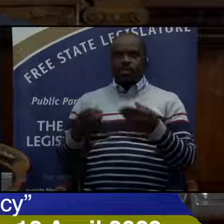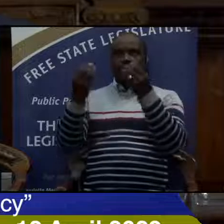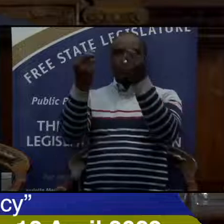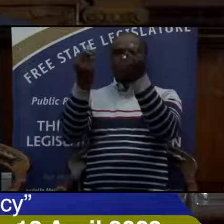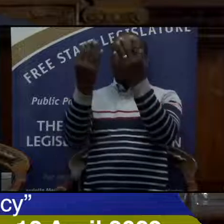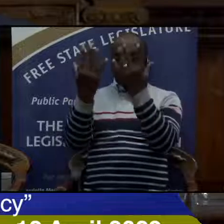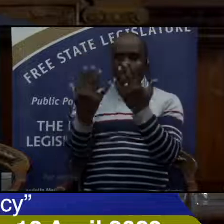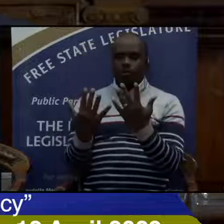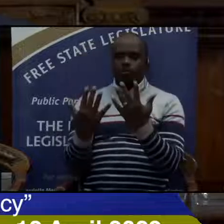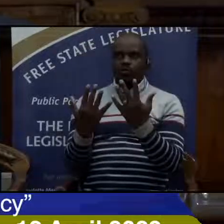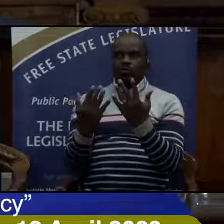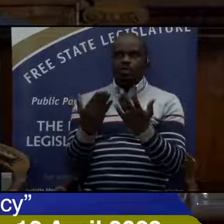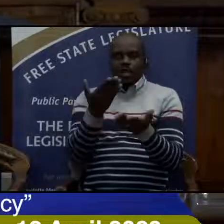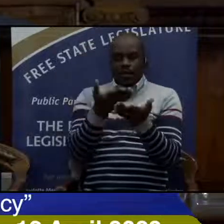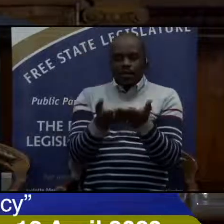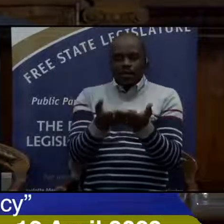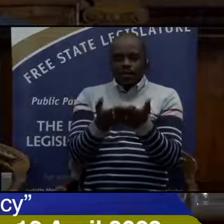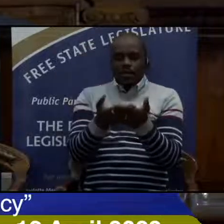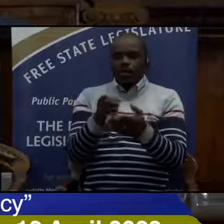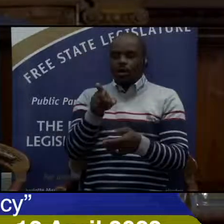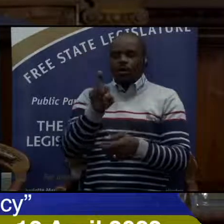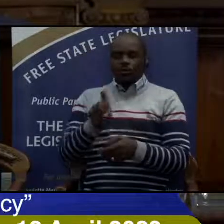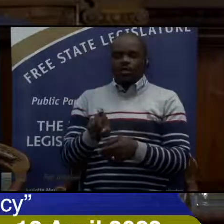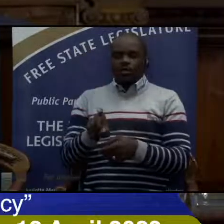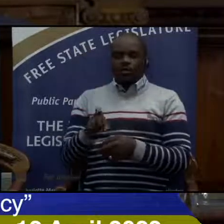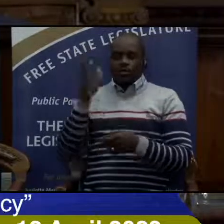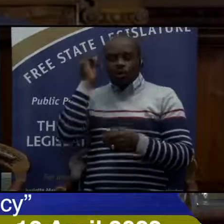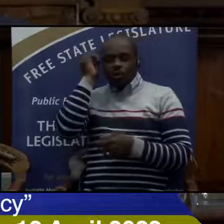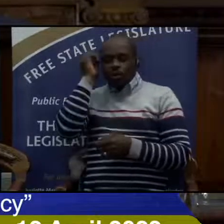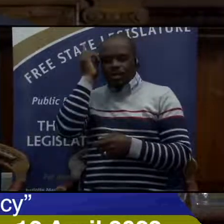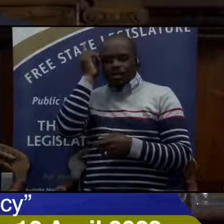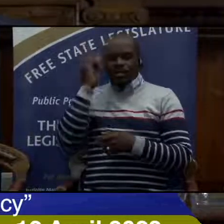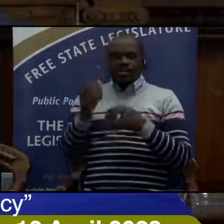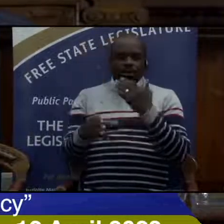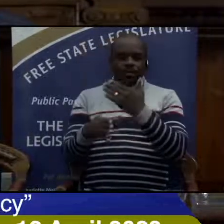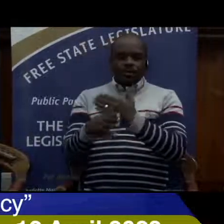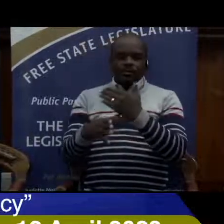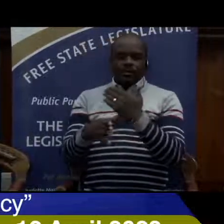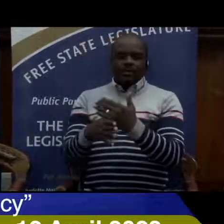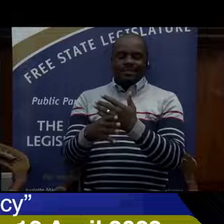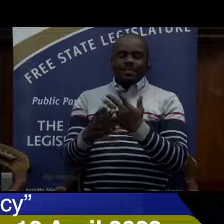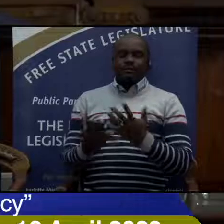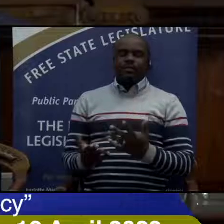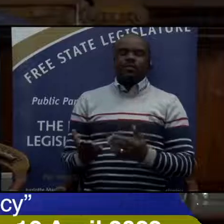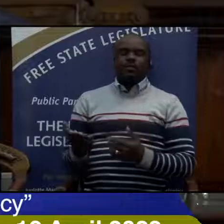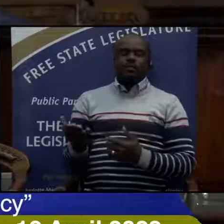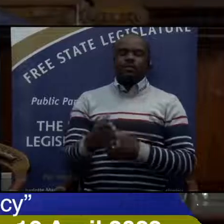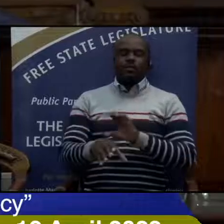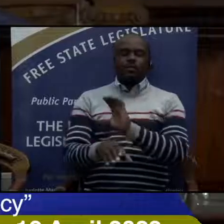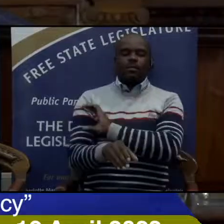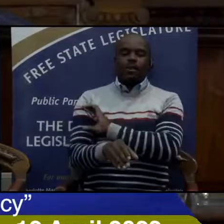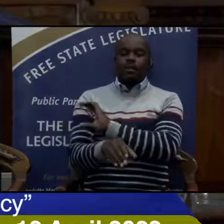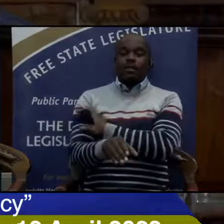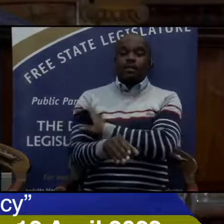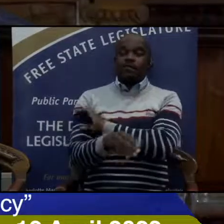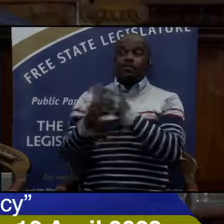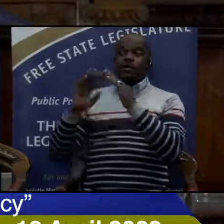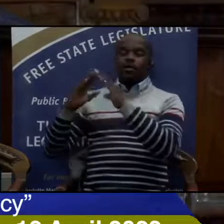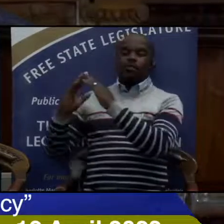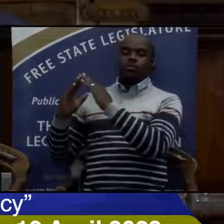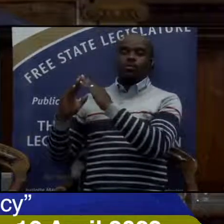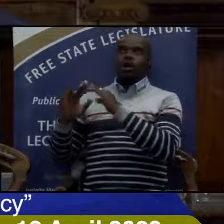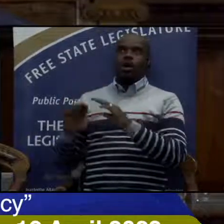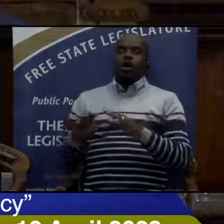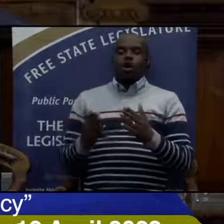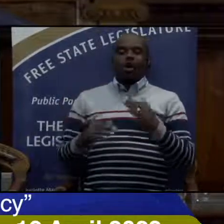And we should understand when we are dealing with youth development, education is at the center of youth